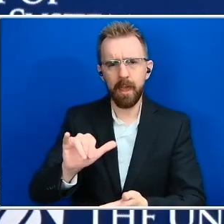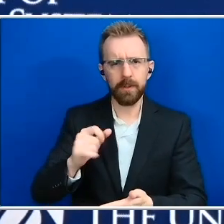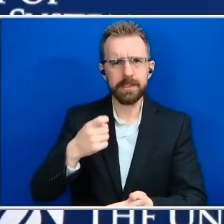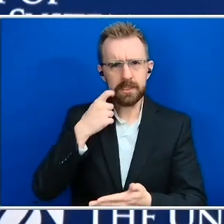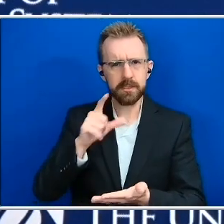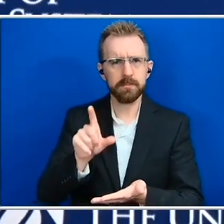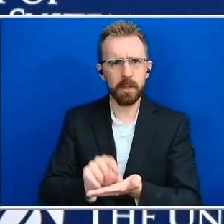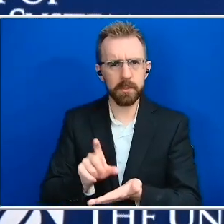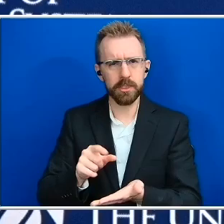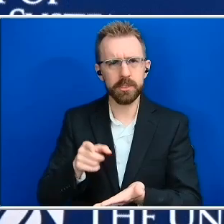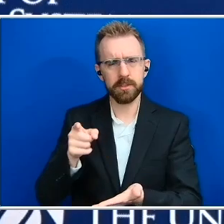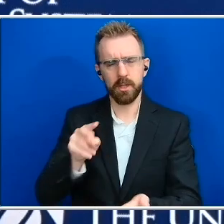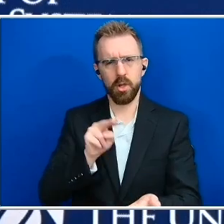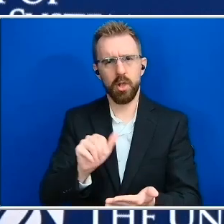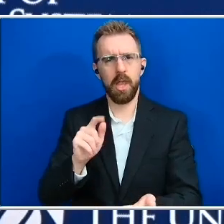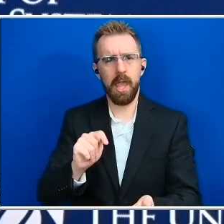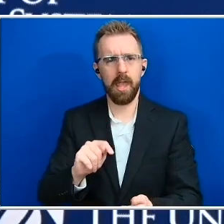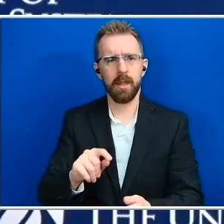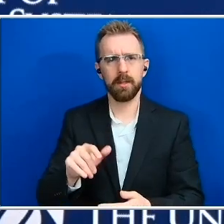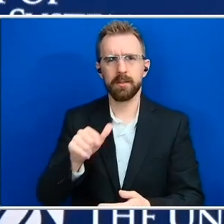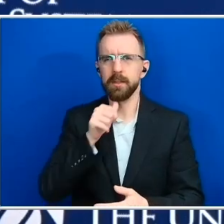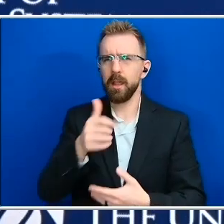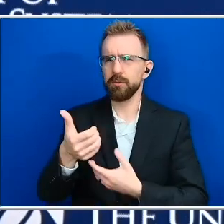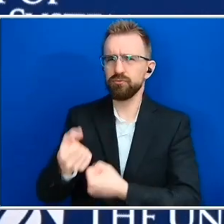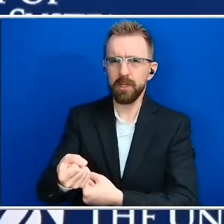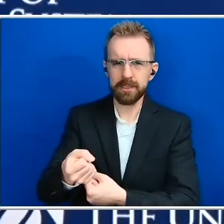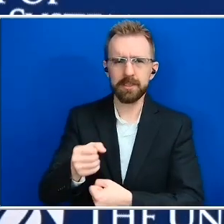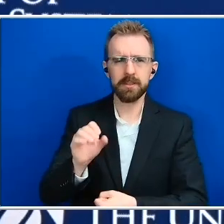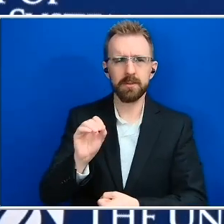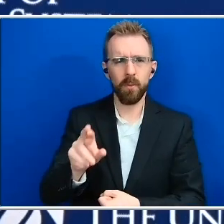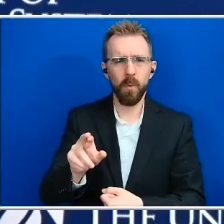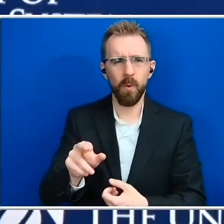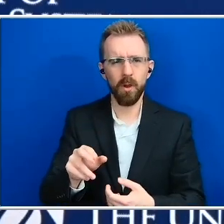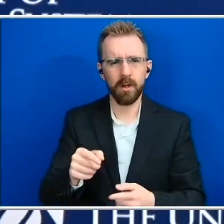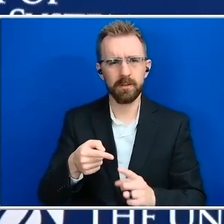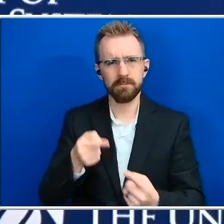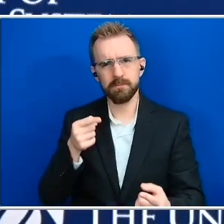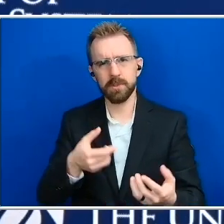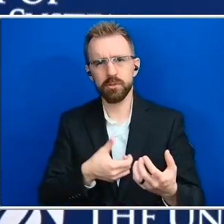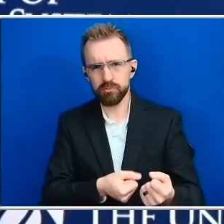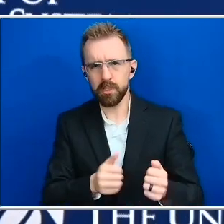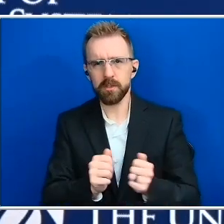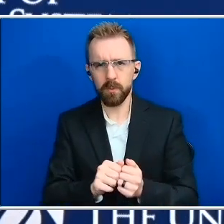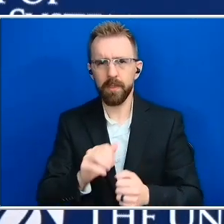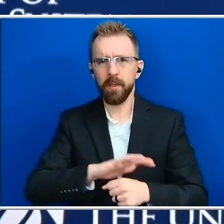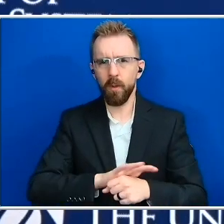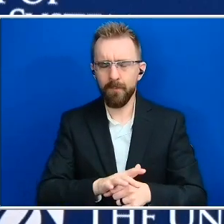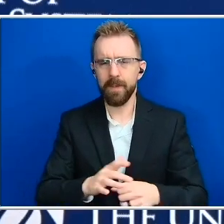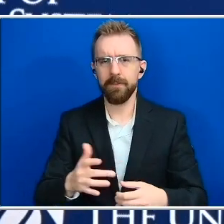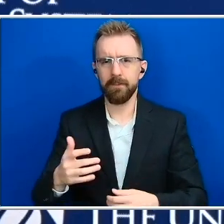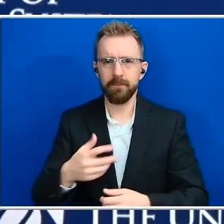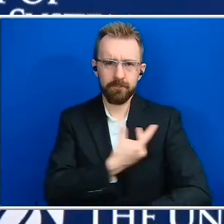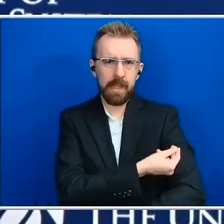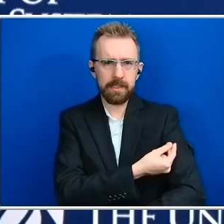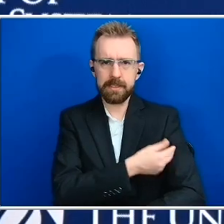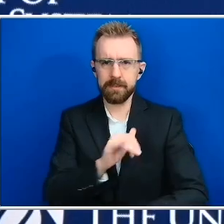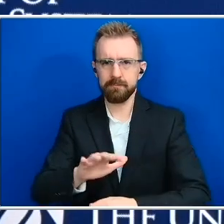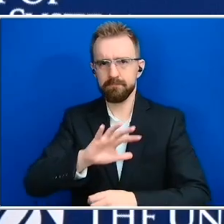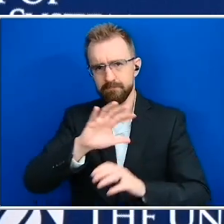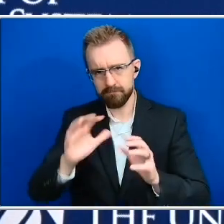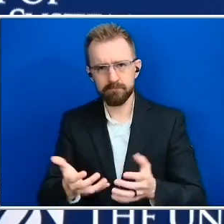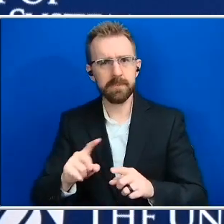at mistrust or trust in COVID vaccines. This was a multinational study, and what it